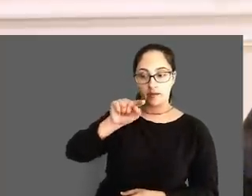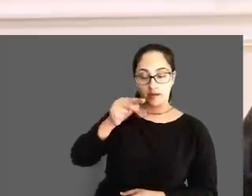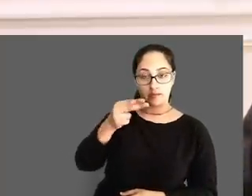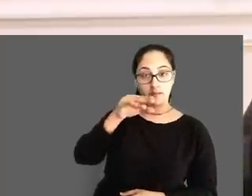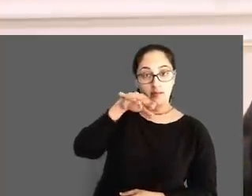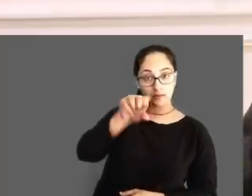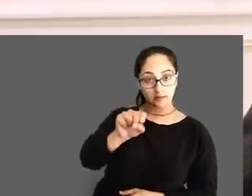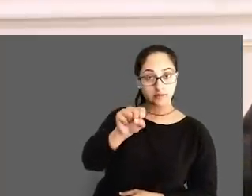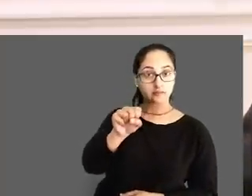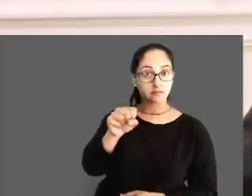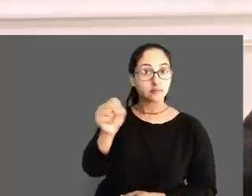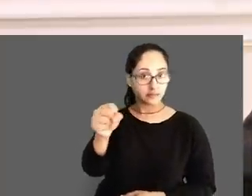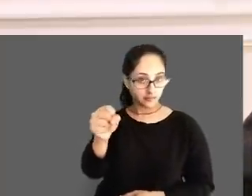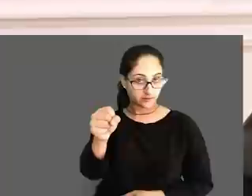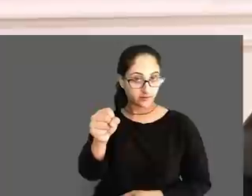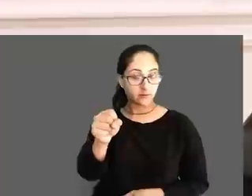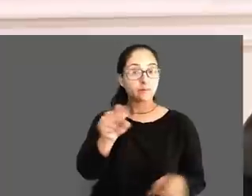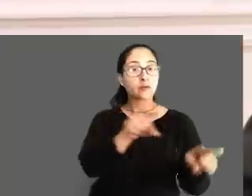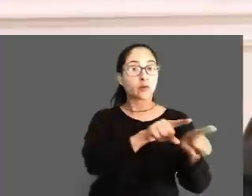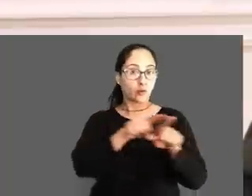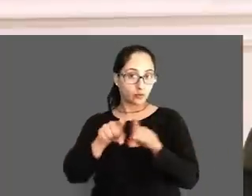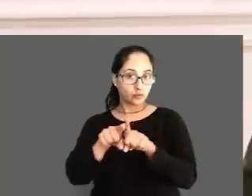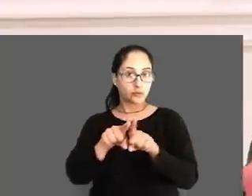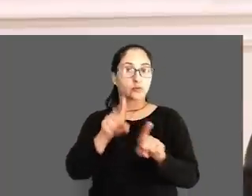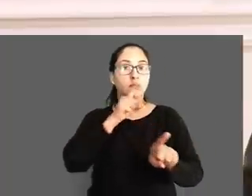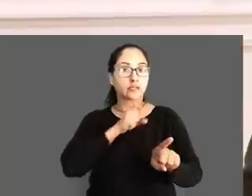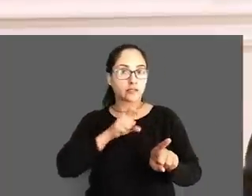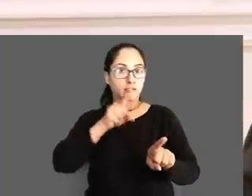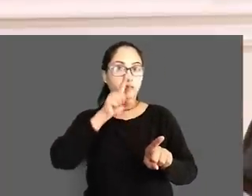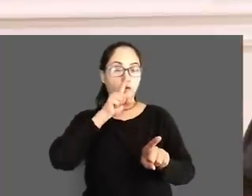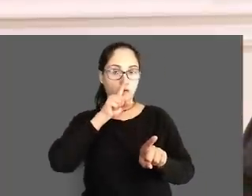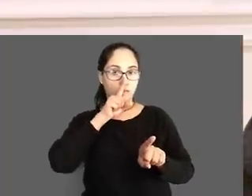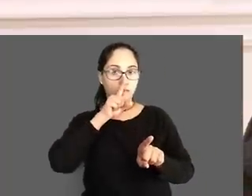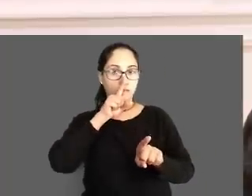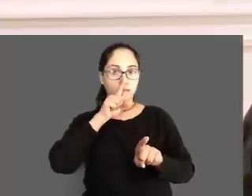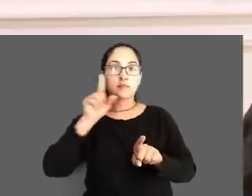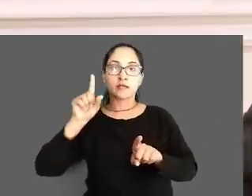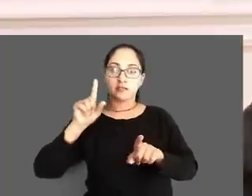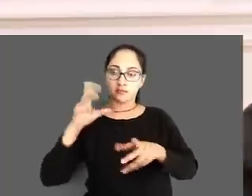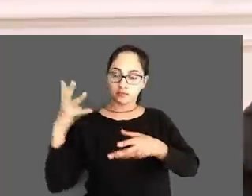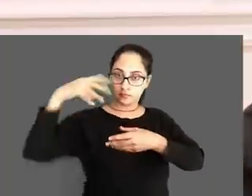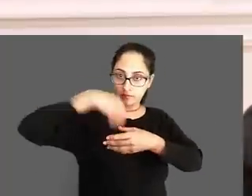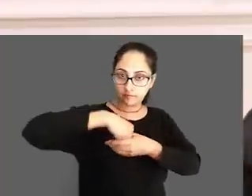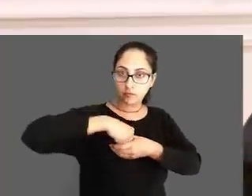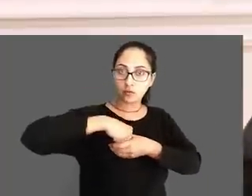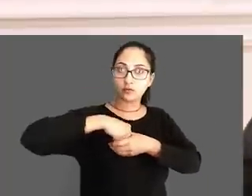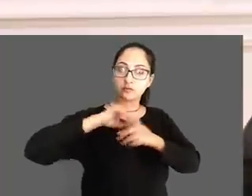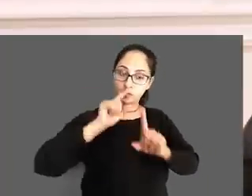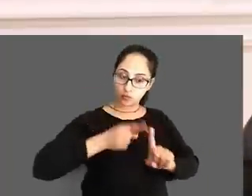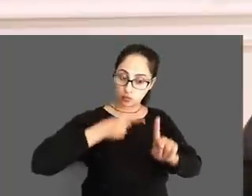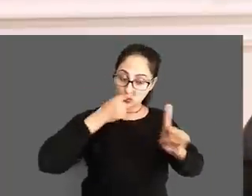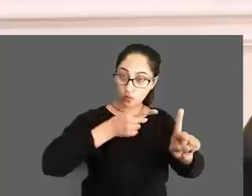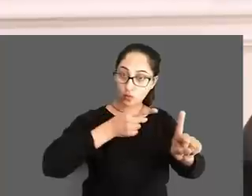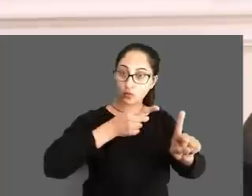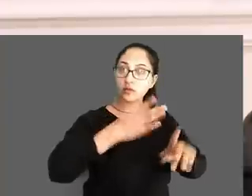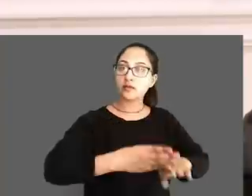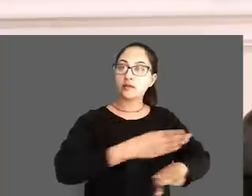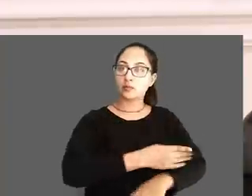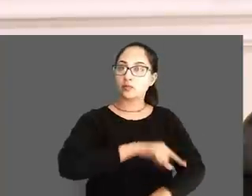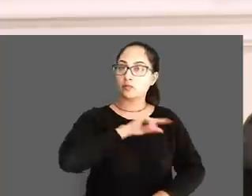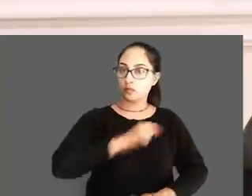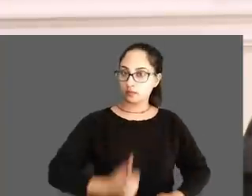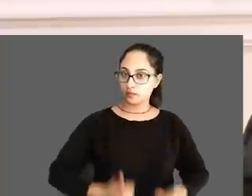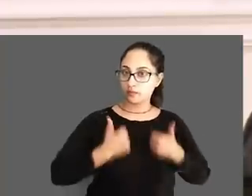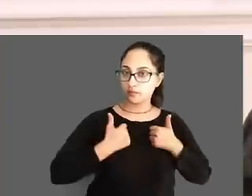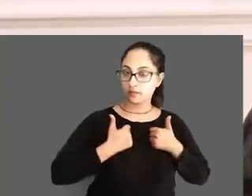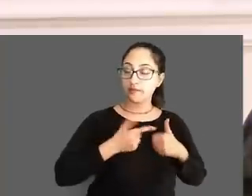a vehicle for which the Imam carries out his mandate to improve the quality of life of the